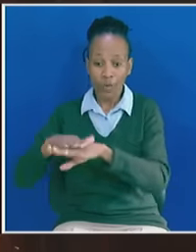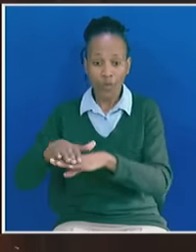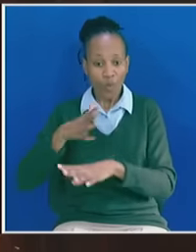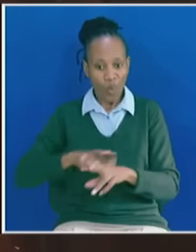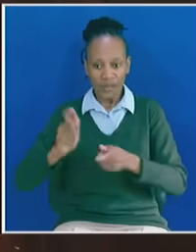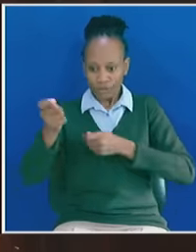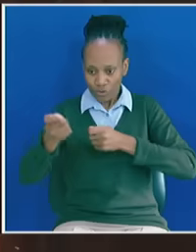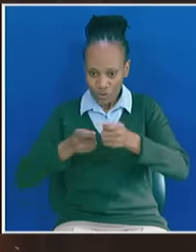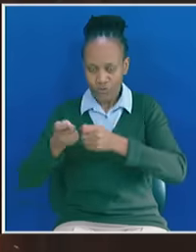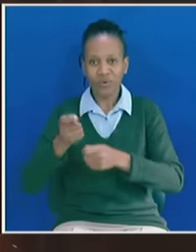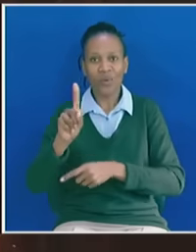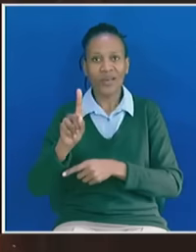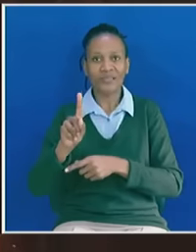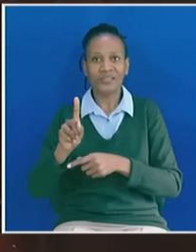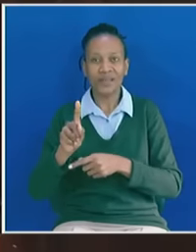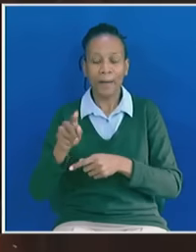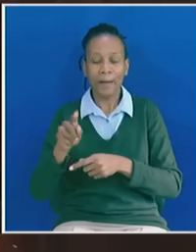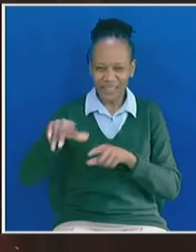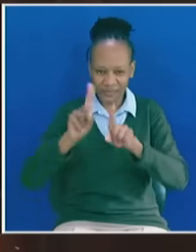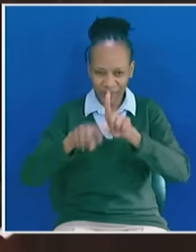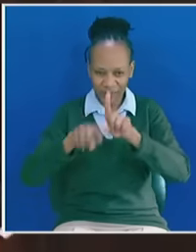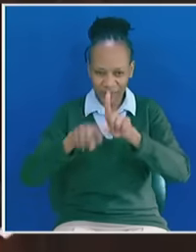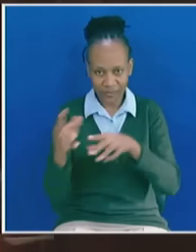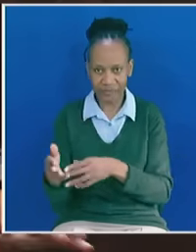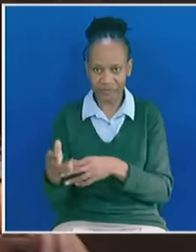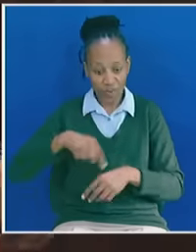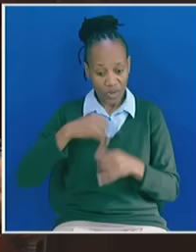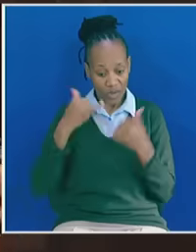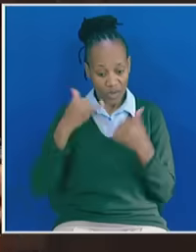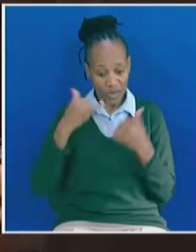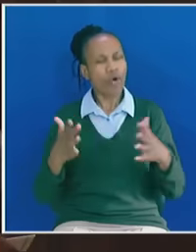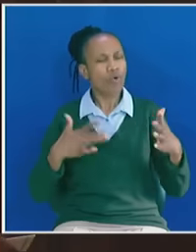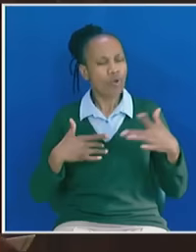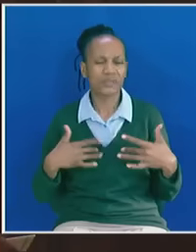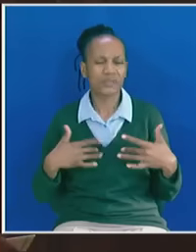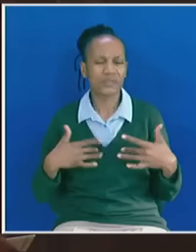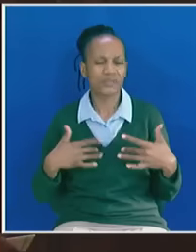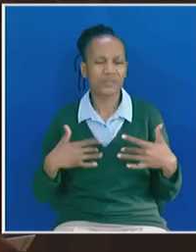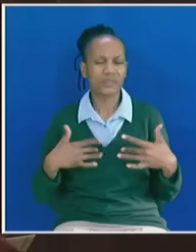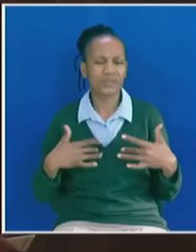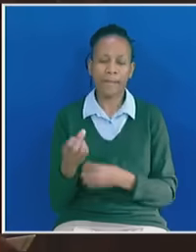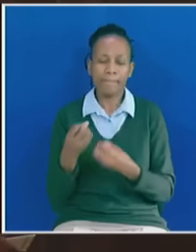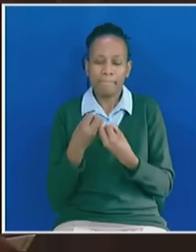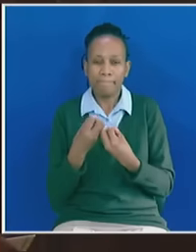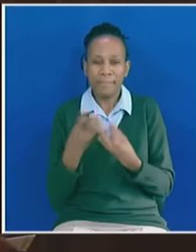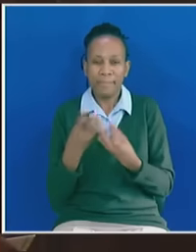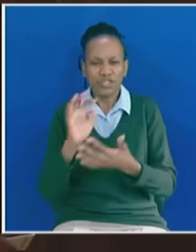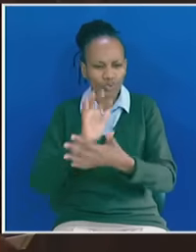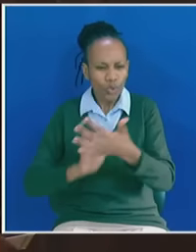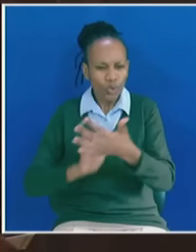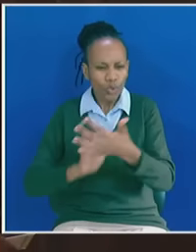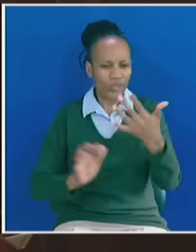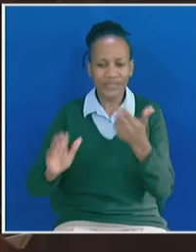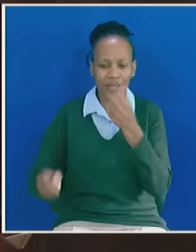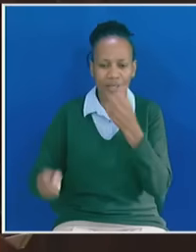controlling these particular areas. We therefore remain concerned about the growing number of incidents on the African continent